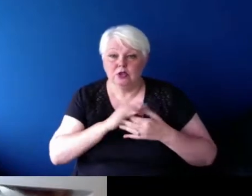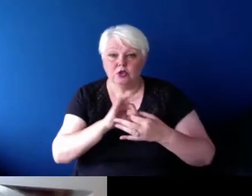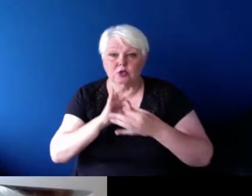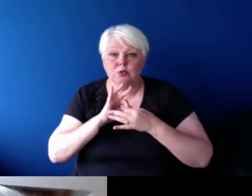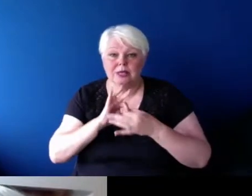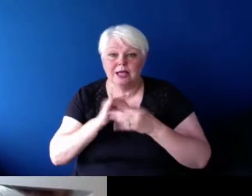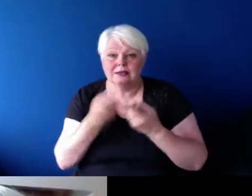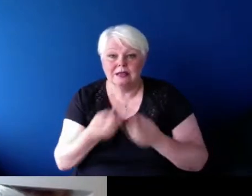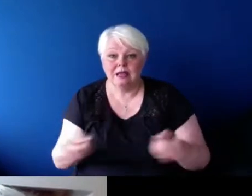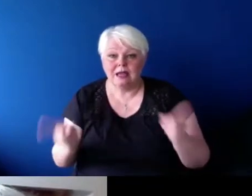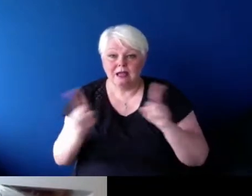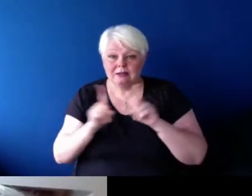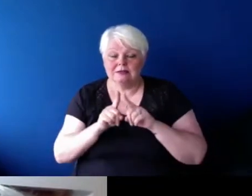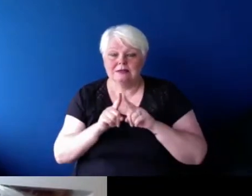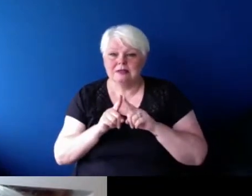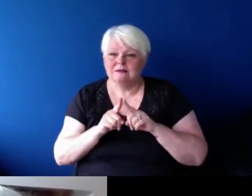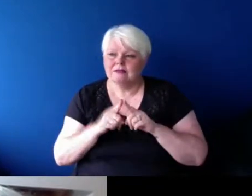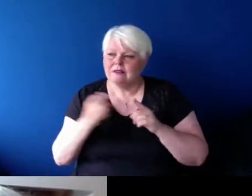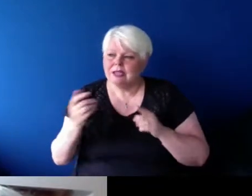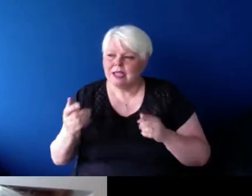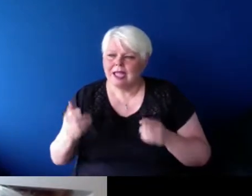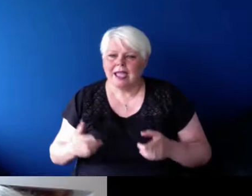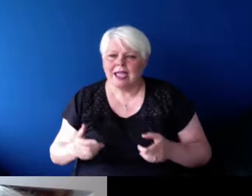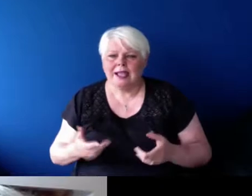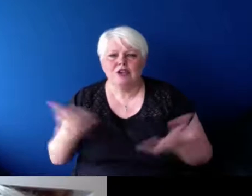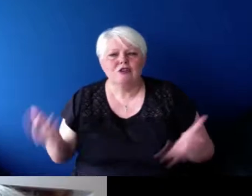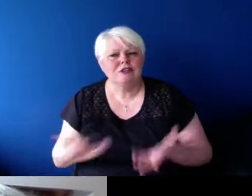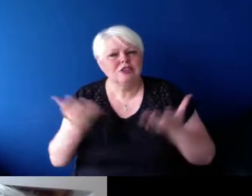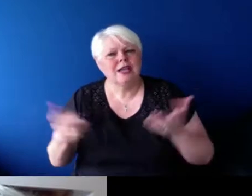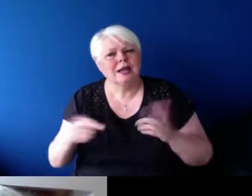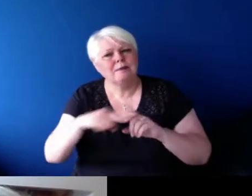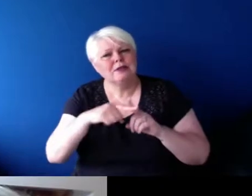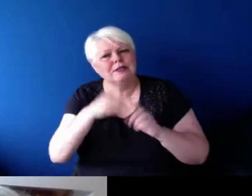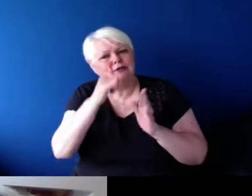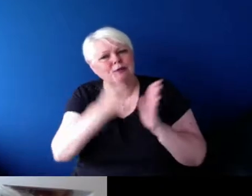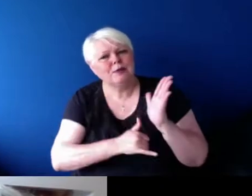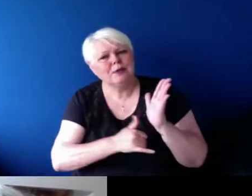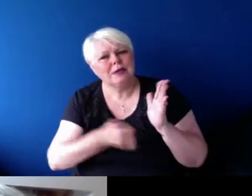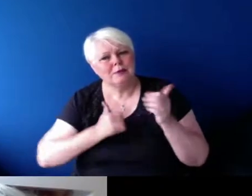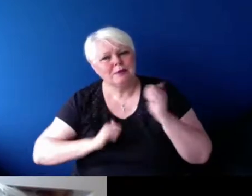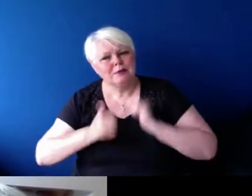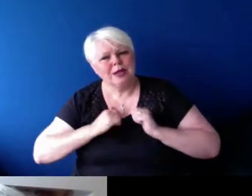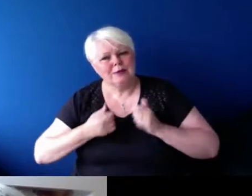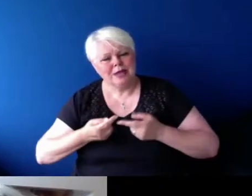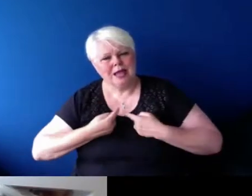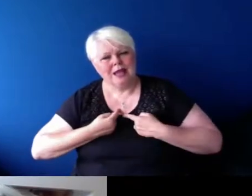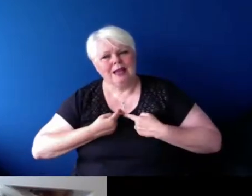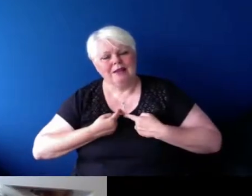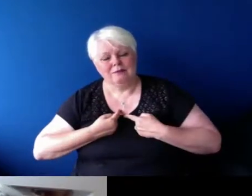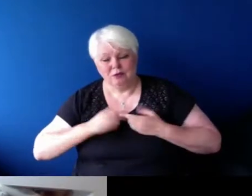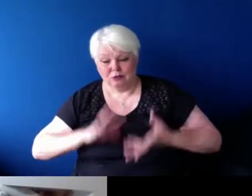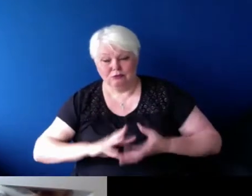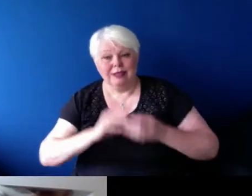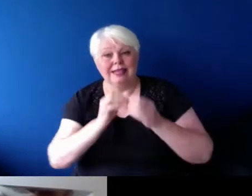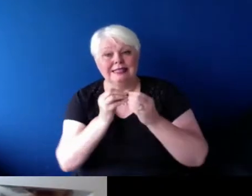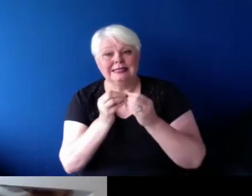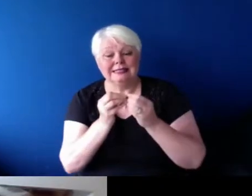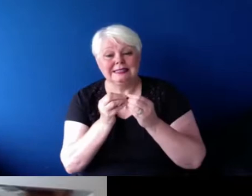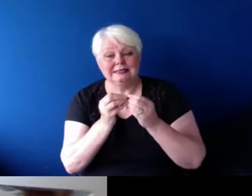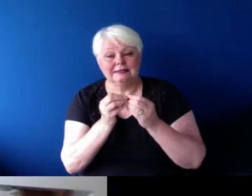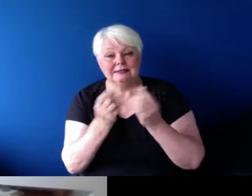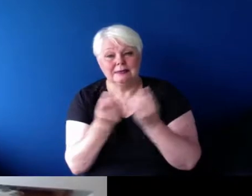is a very encouraging and positive report. I think we can be proud of ourselves as a denomination for producing something